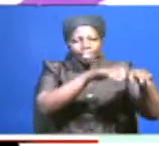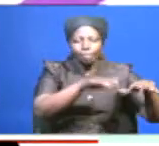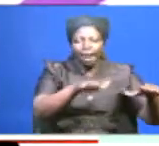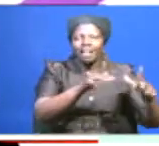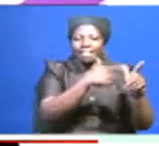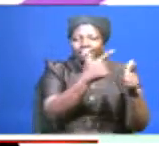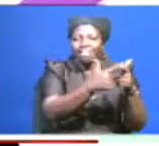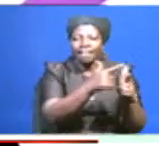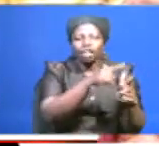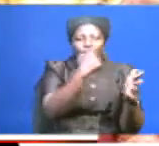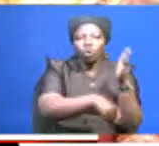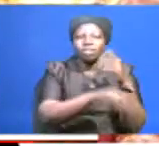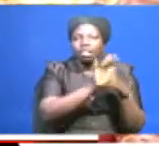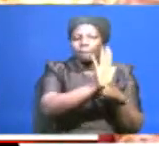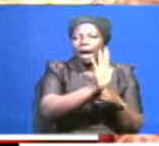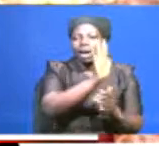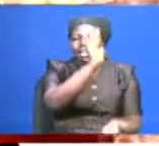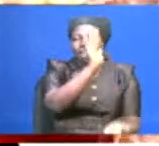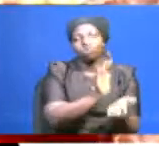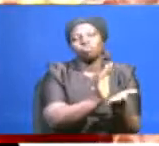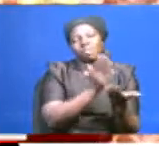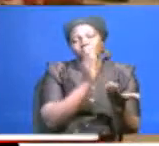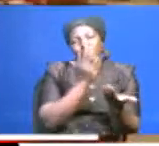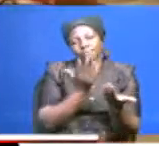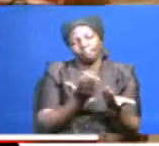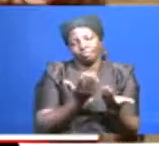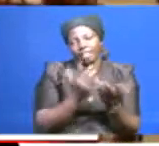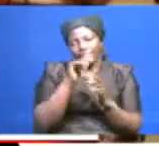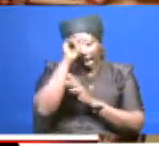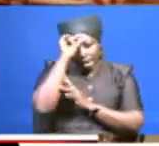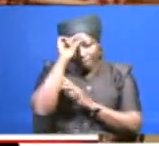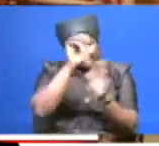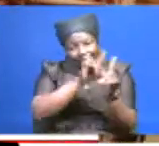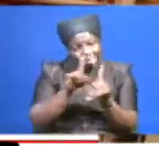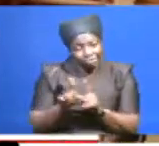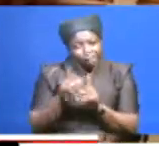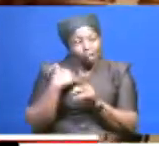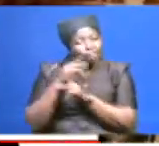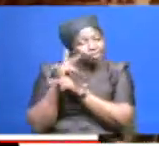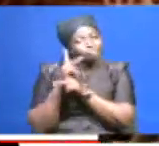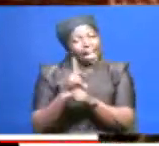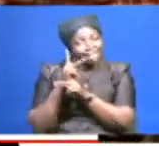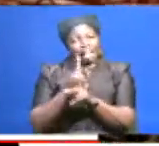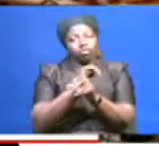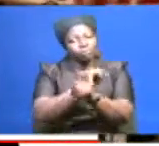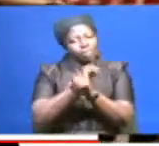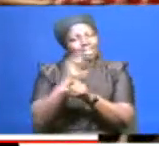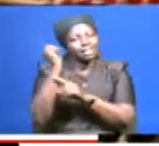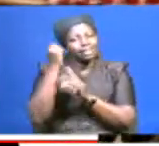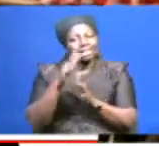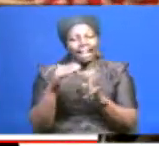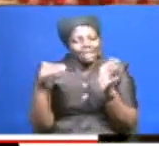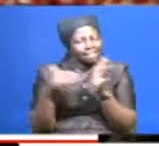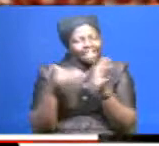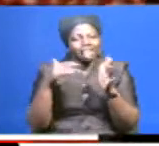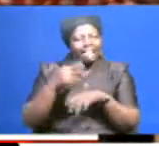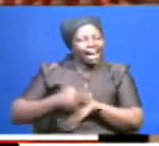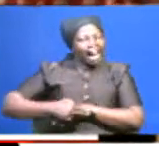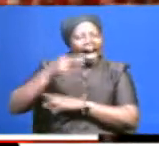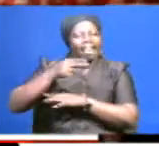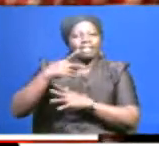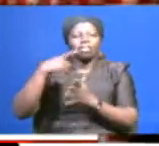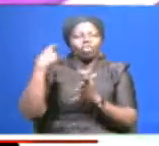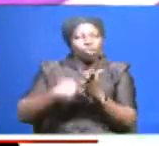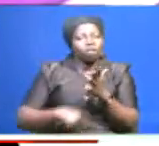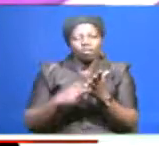bei yake imepungua. The government has been under immense pressure to cushion Kenyans against the sharp rise in the prices of